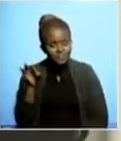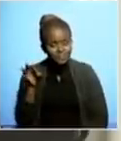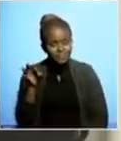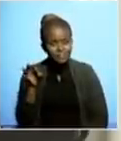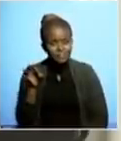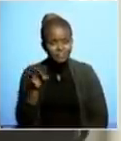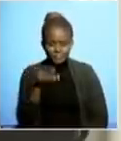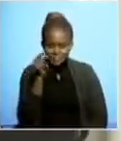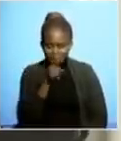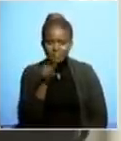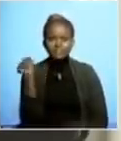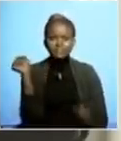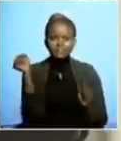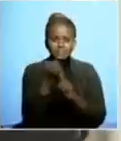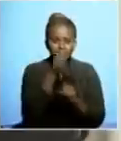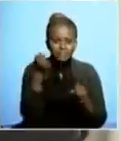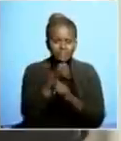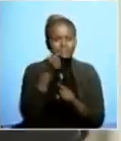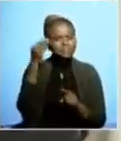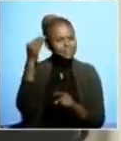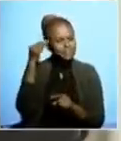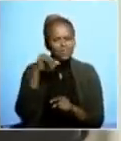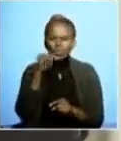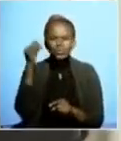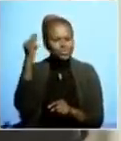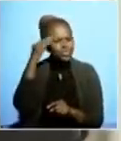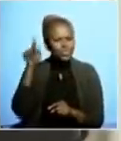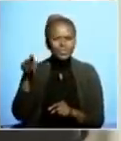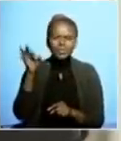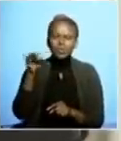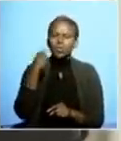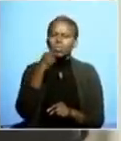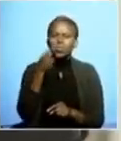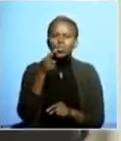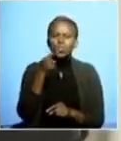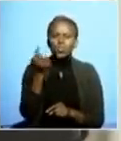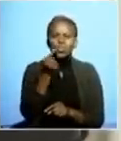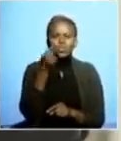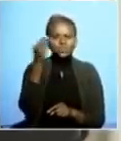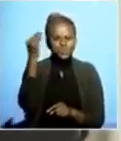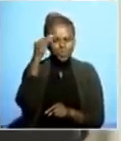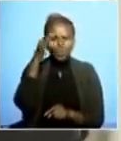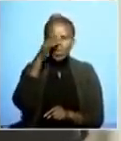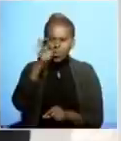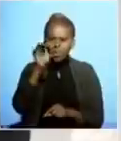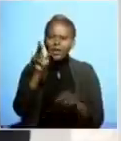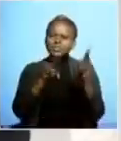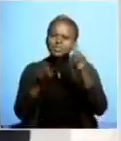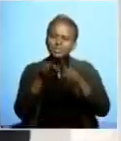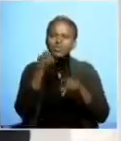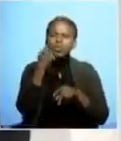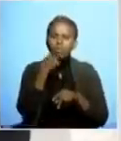This fight against corruption knows no PF. It only knows corrupt people.